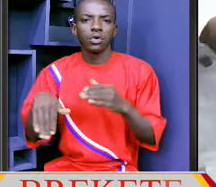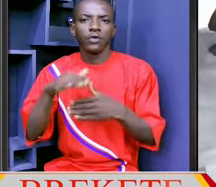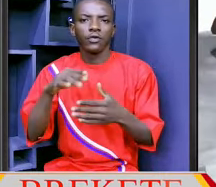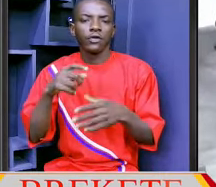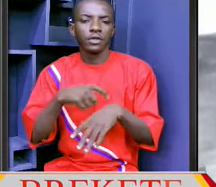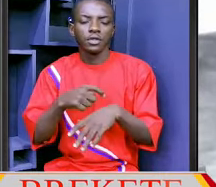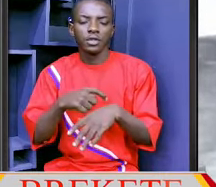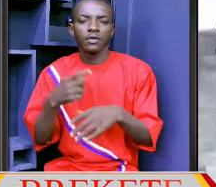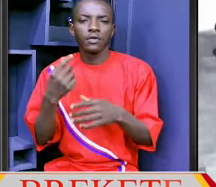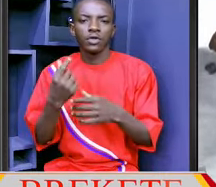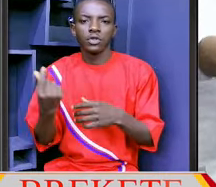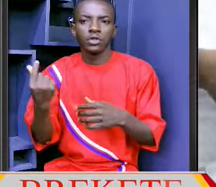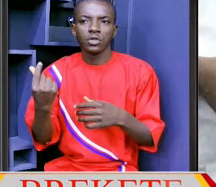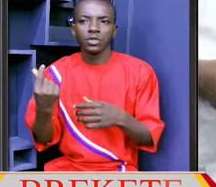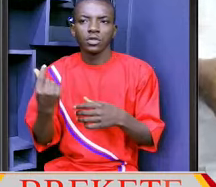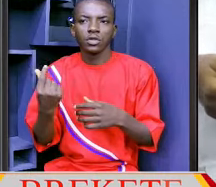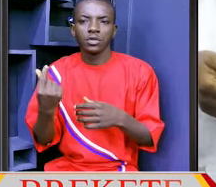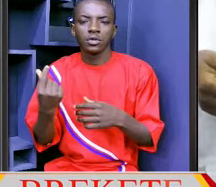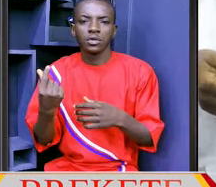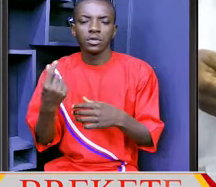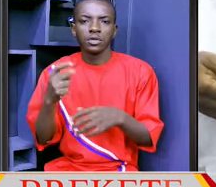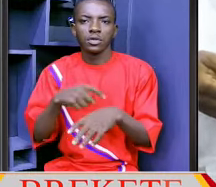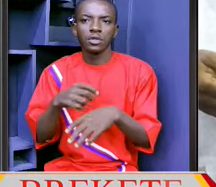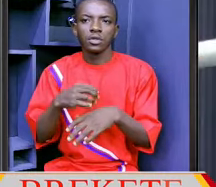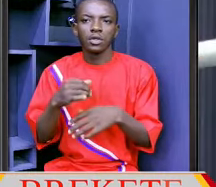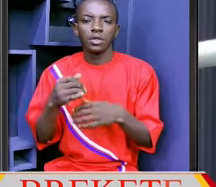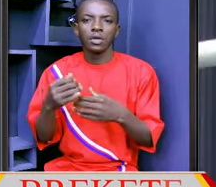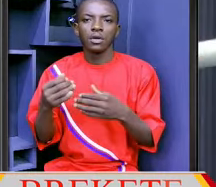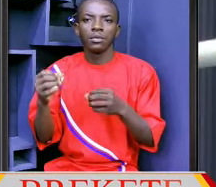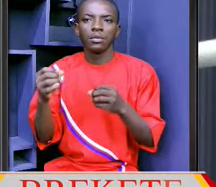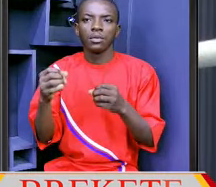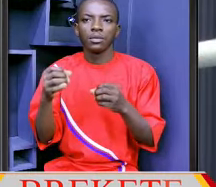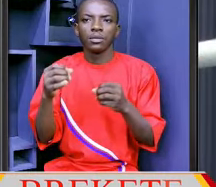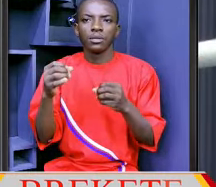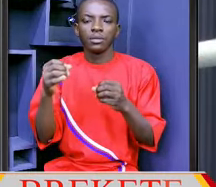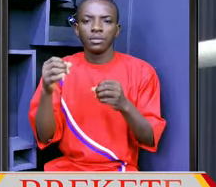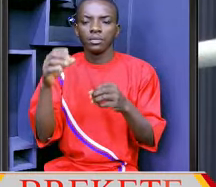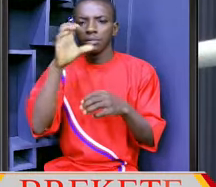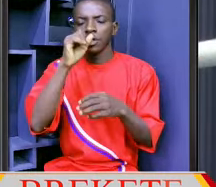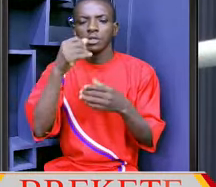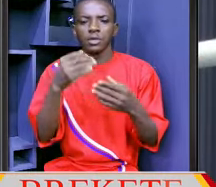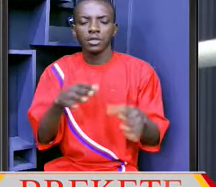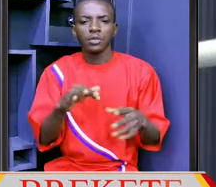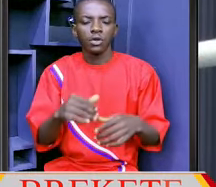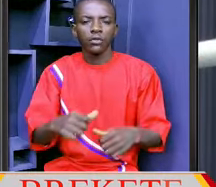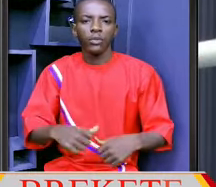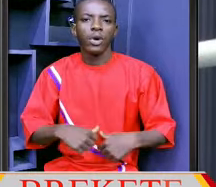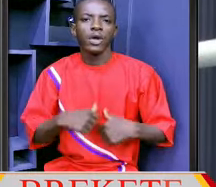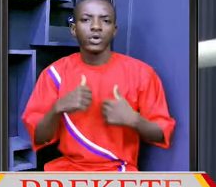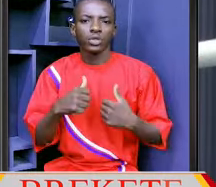the little years where I don't spend on earth, now misplacement of priority.